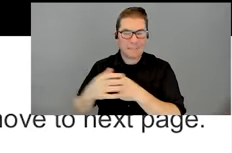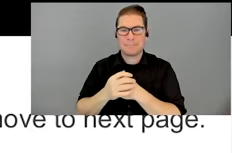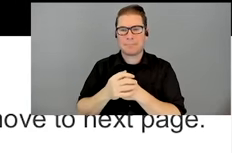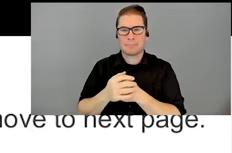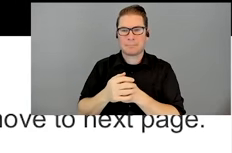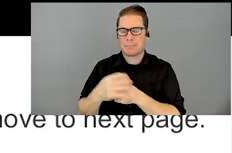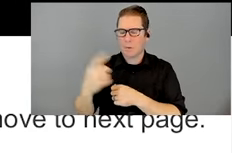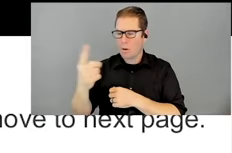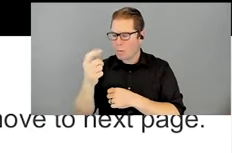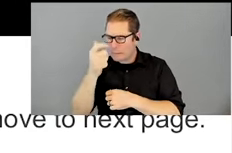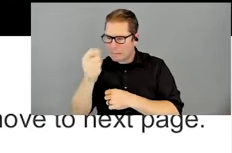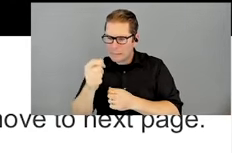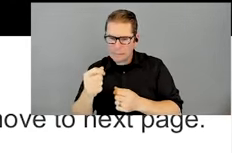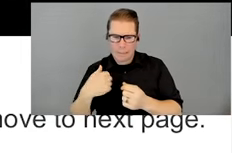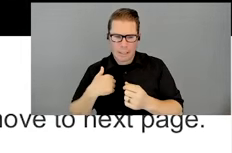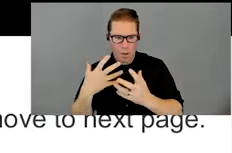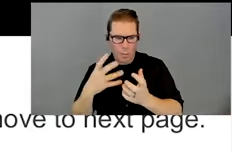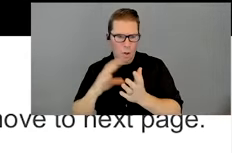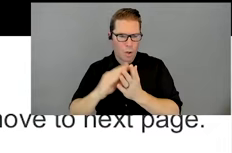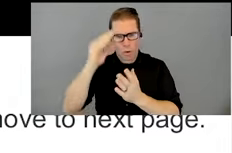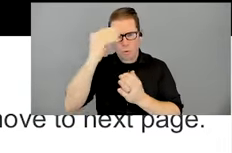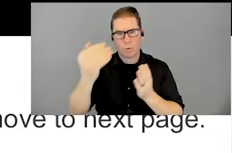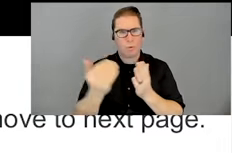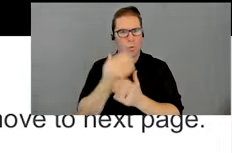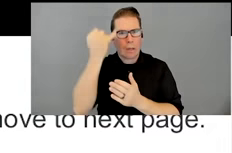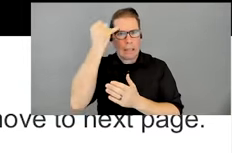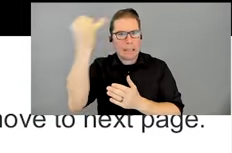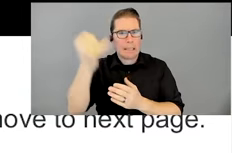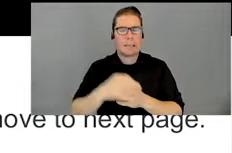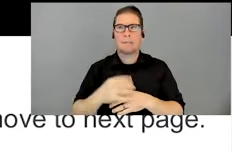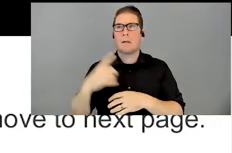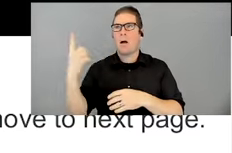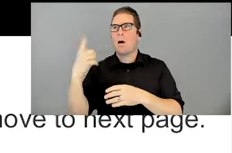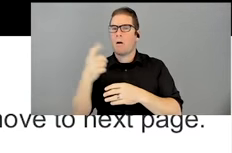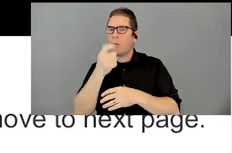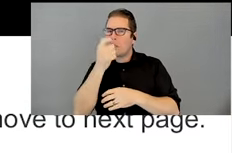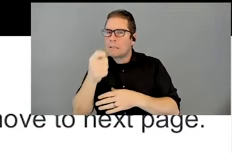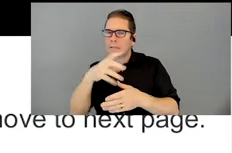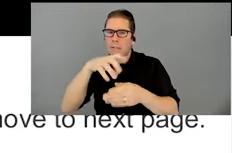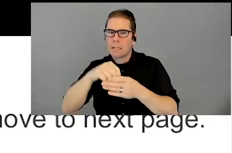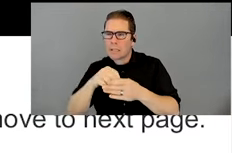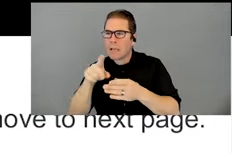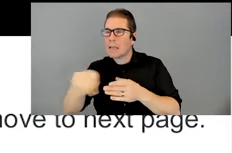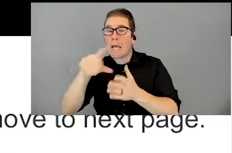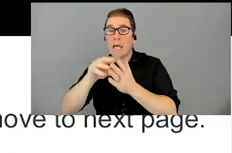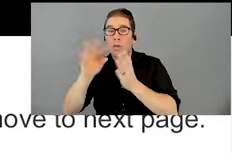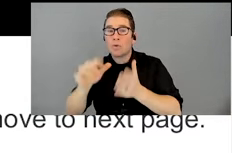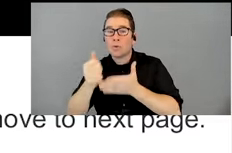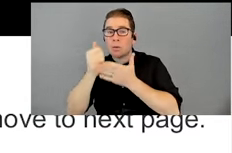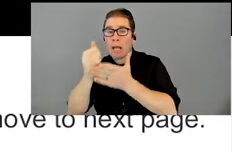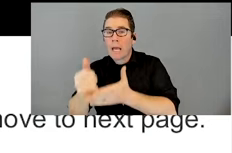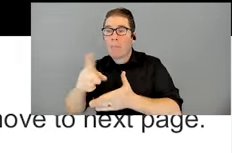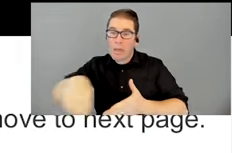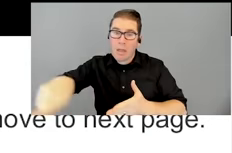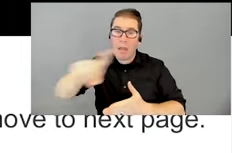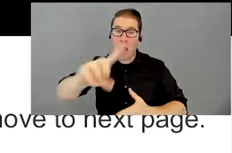Always interested in learning new ideas, always interested in learning maybe how to help my students avoid burnout when